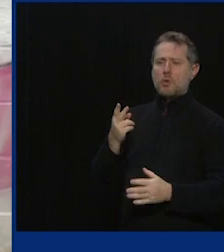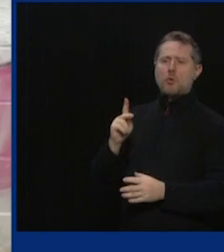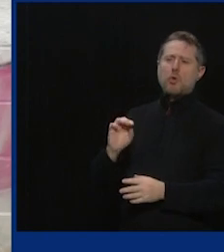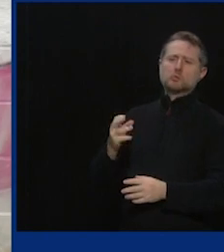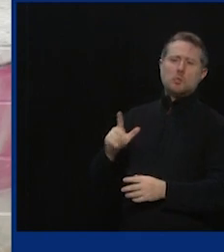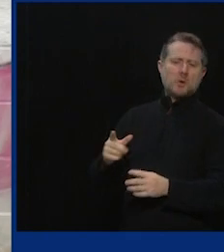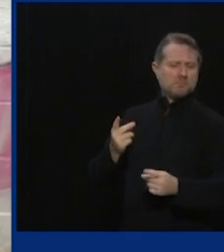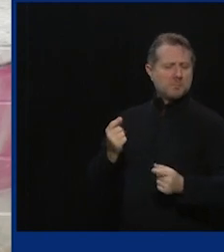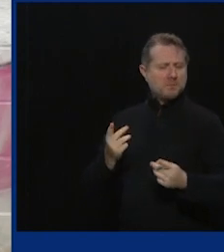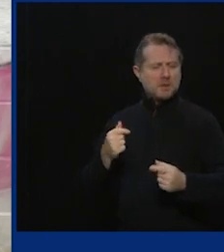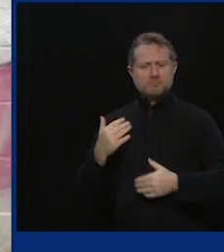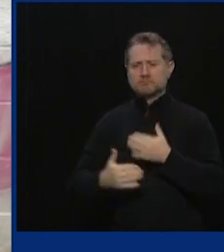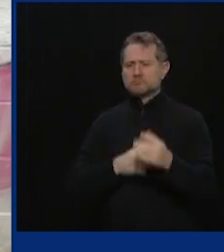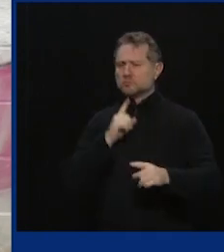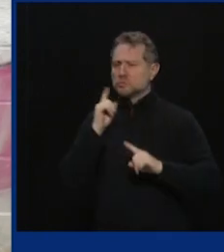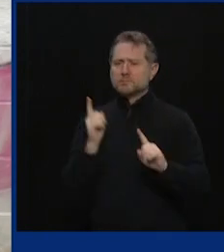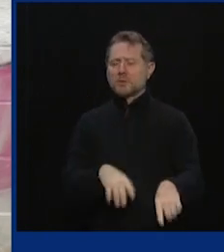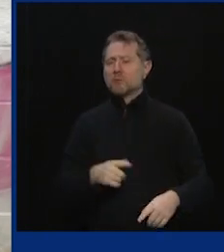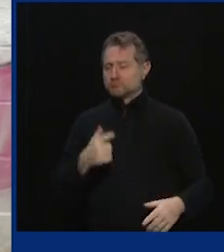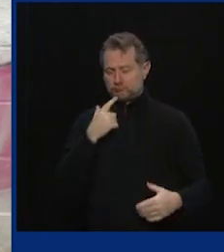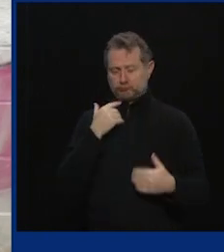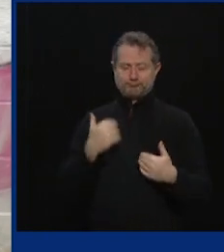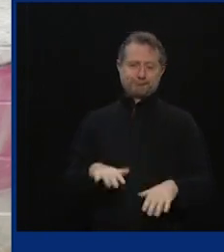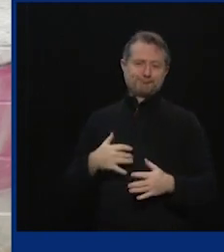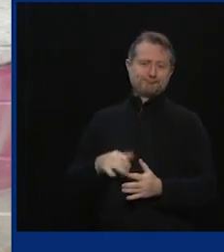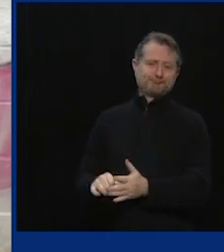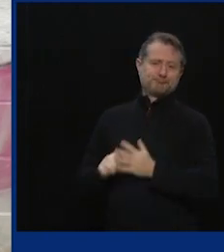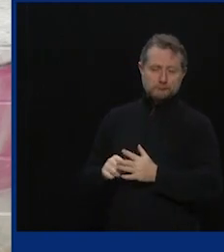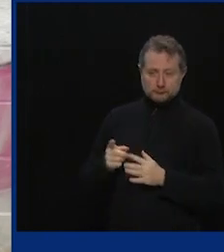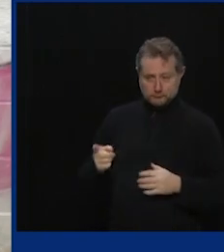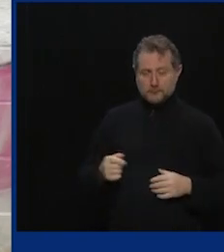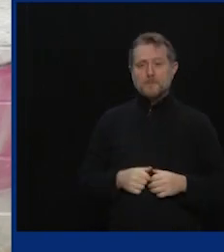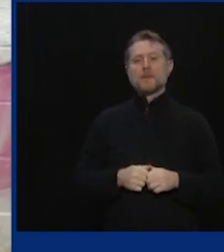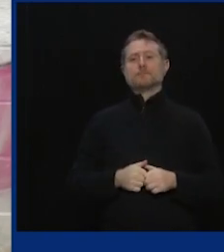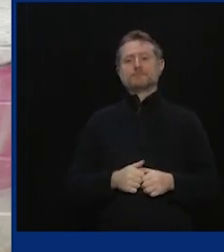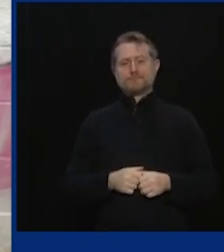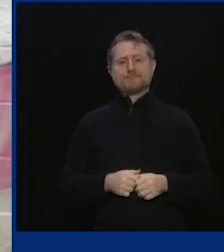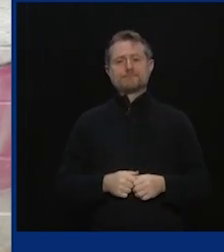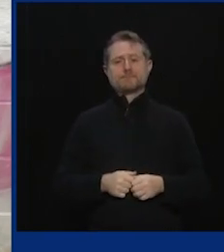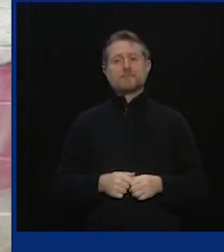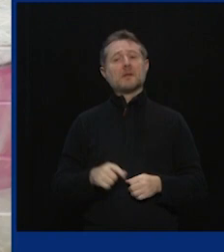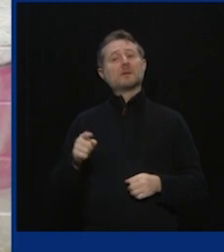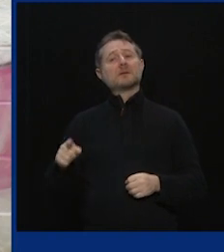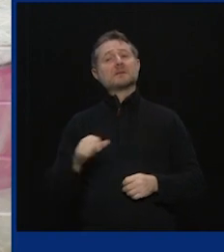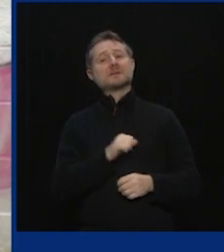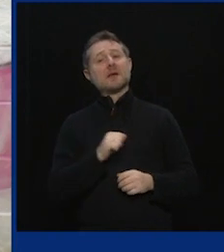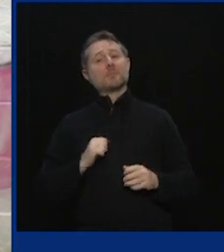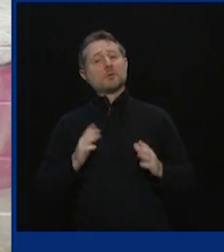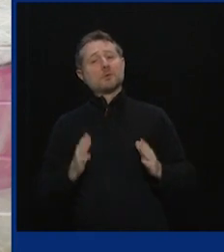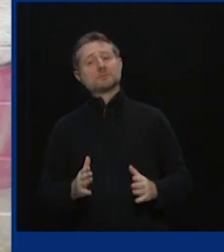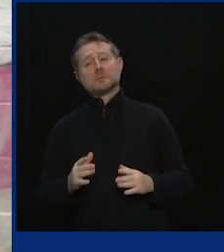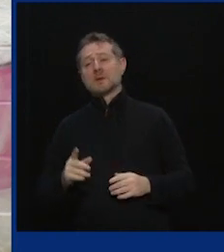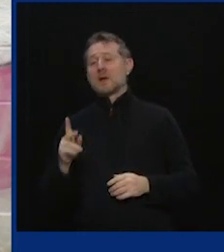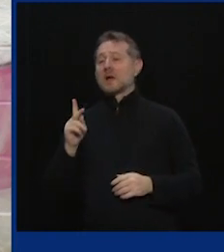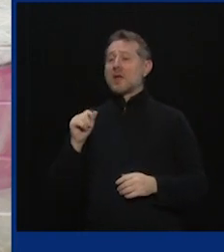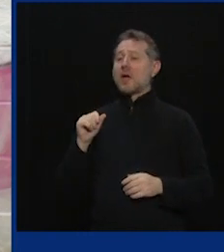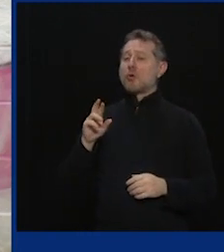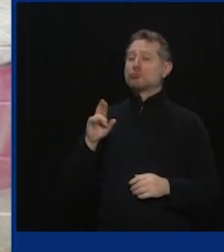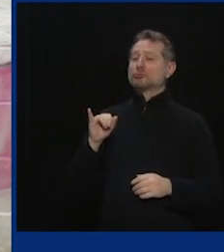have this legislation signed. Assemblymember Karina's and I are excited